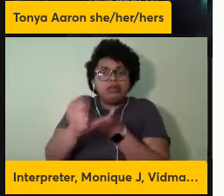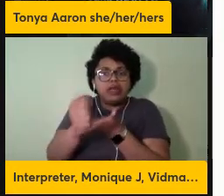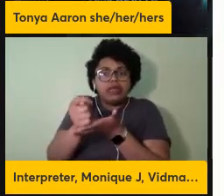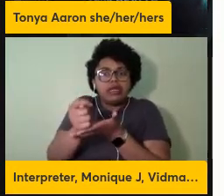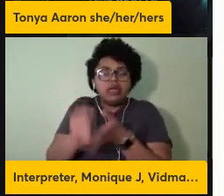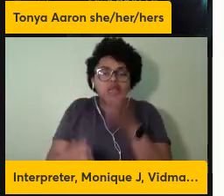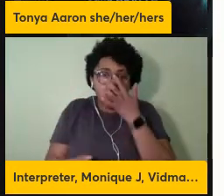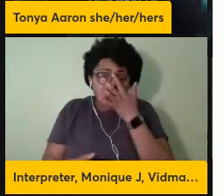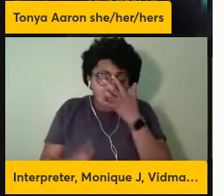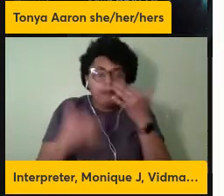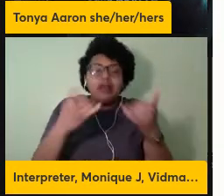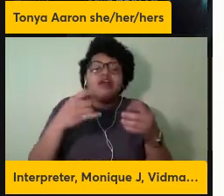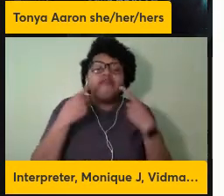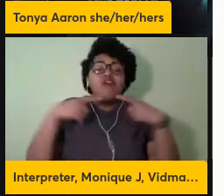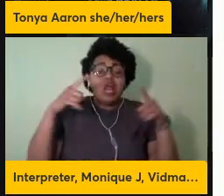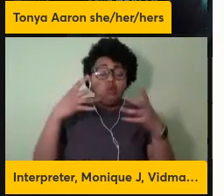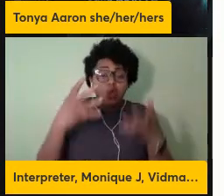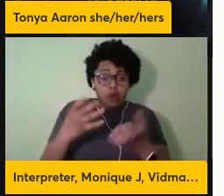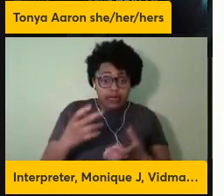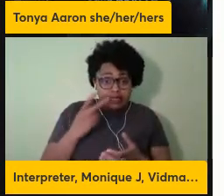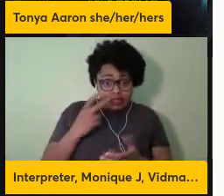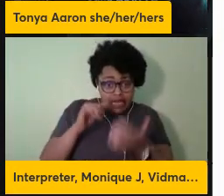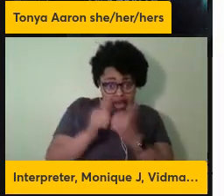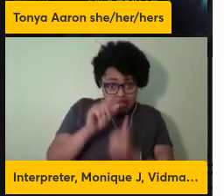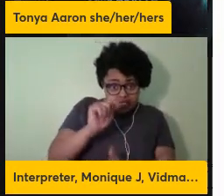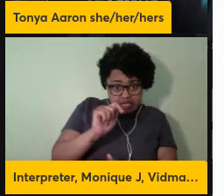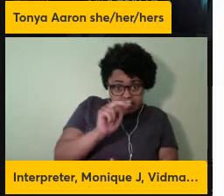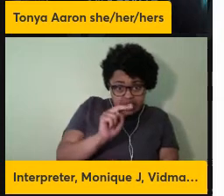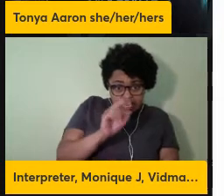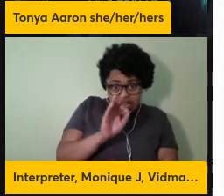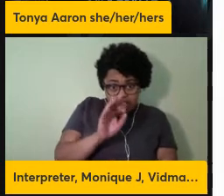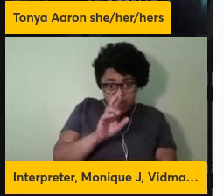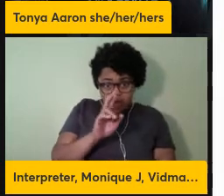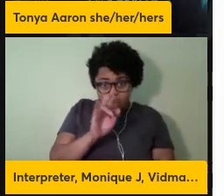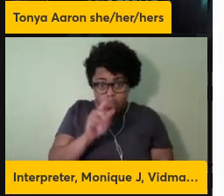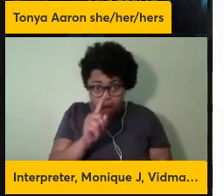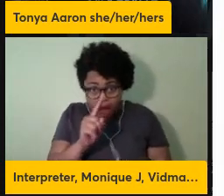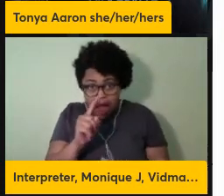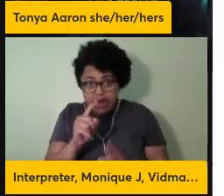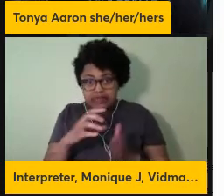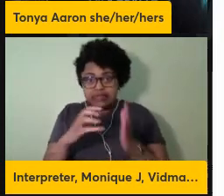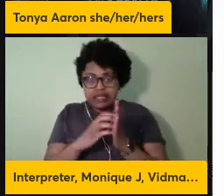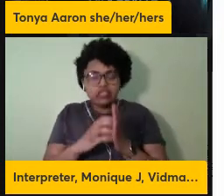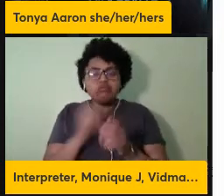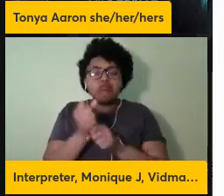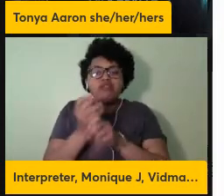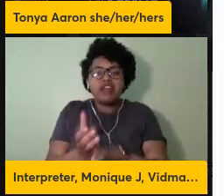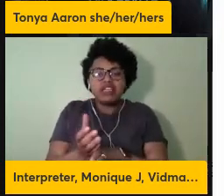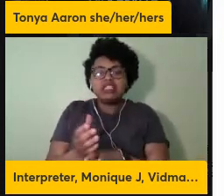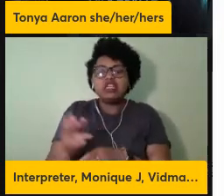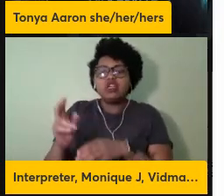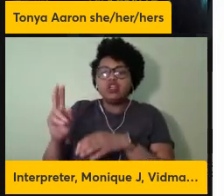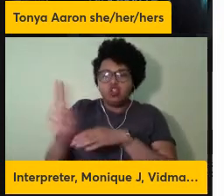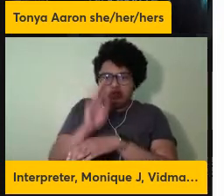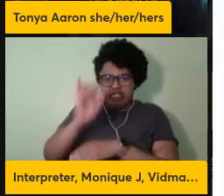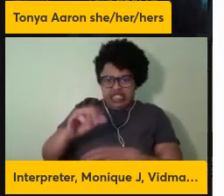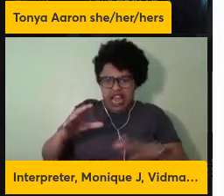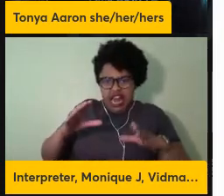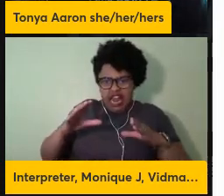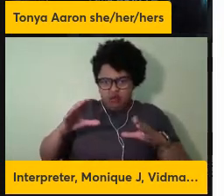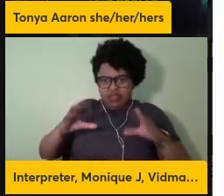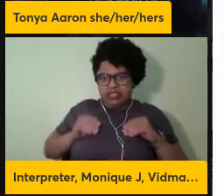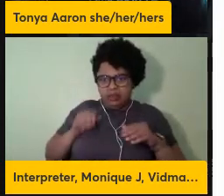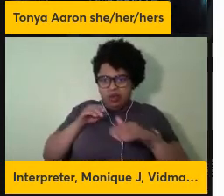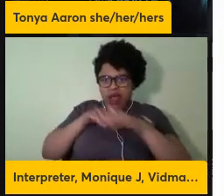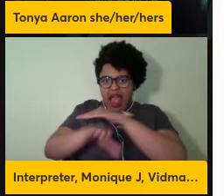to look at how TNF-alpha receptor 1 signaling was affecting this chemokine receptor axis, because this